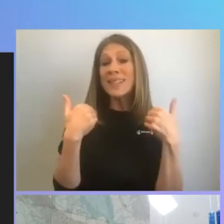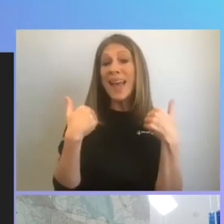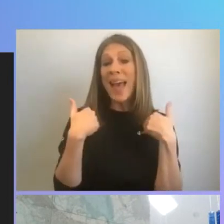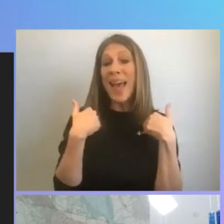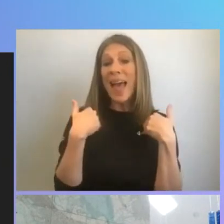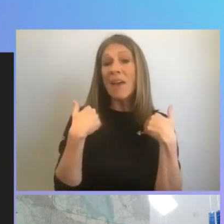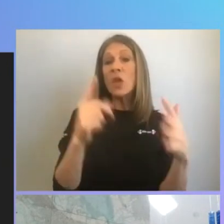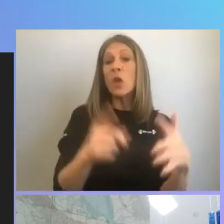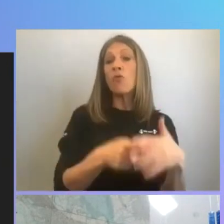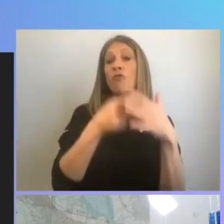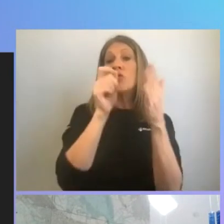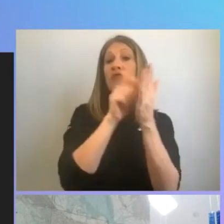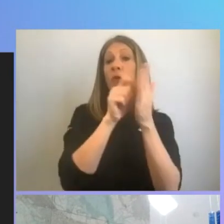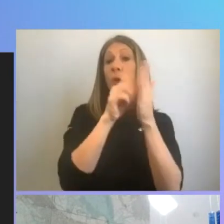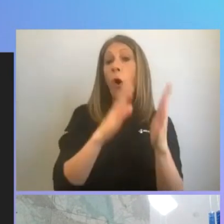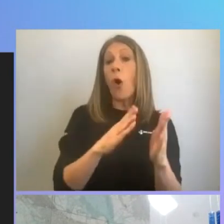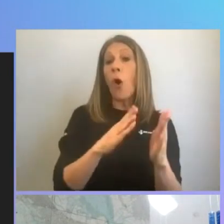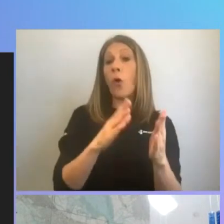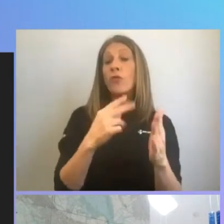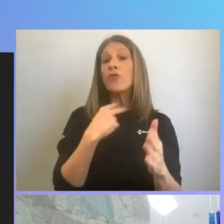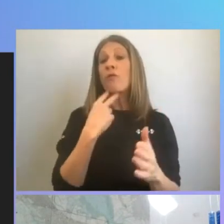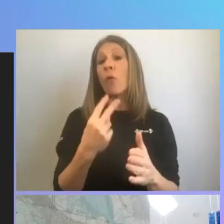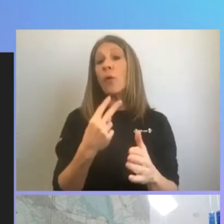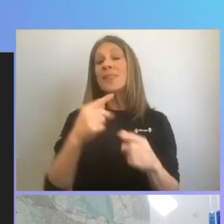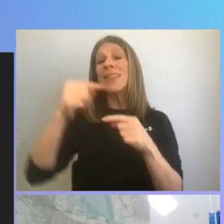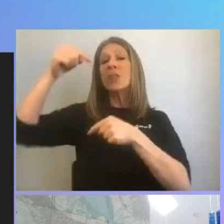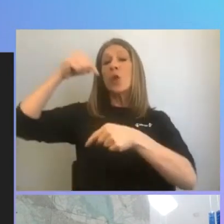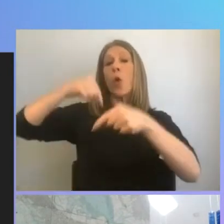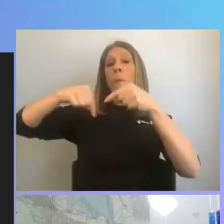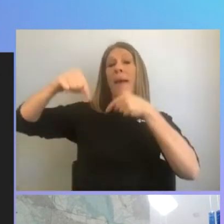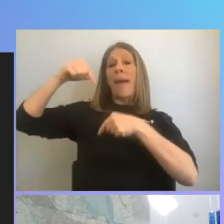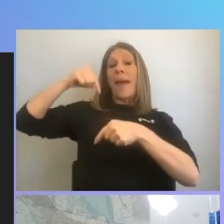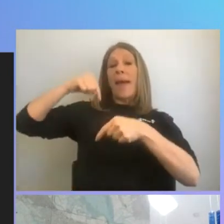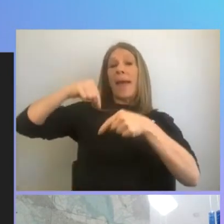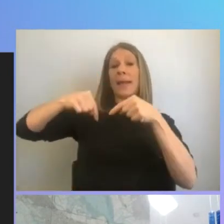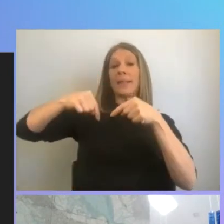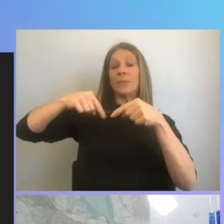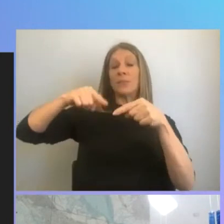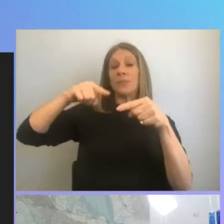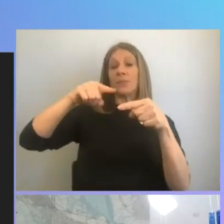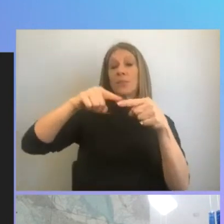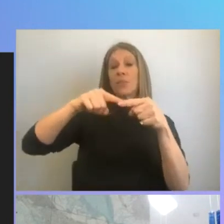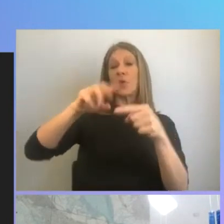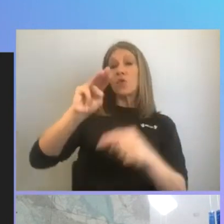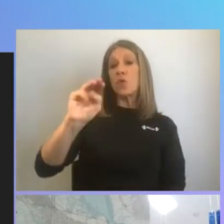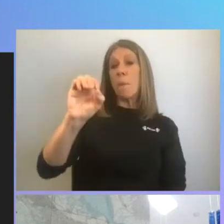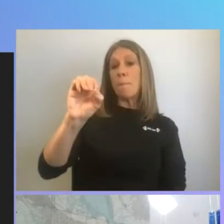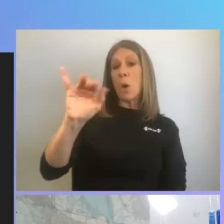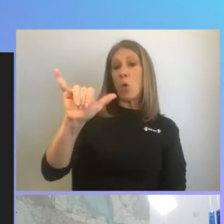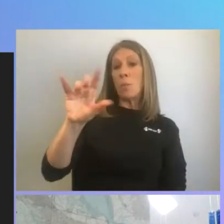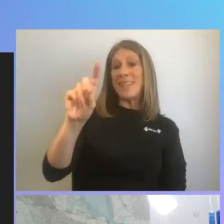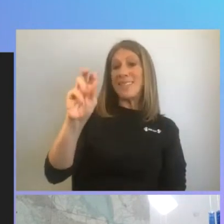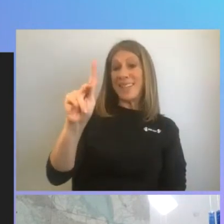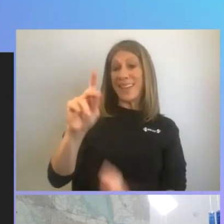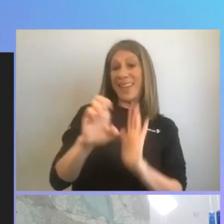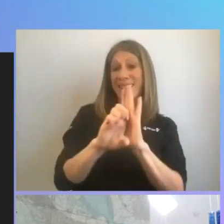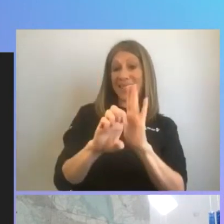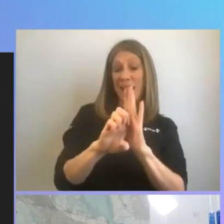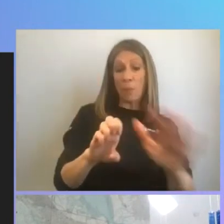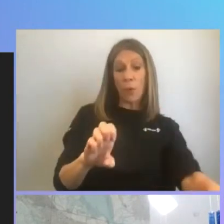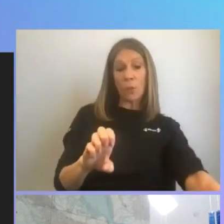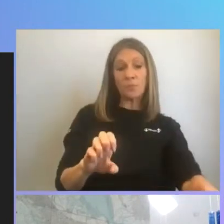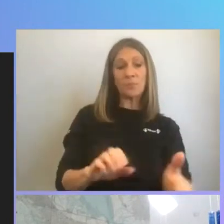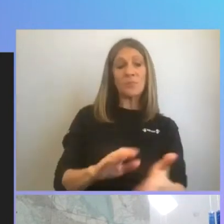original author's voice. So let's go back to the Moby Dick example. Okay, the